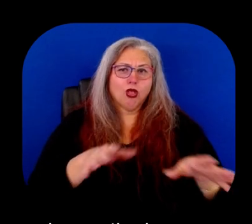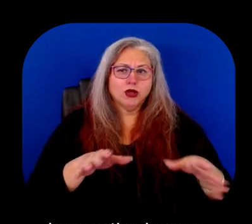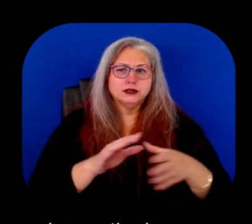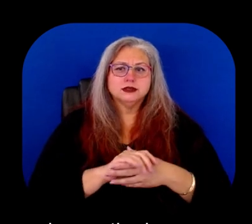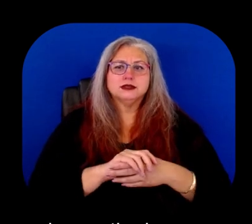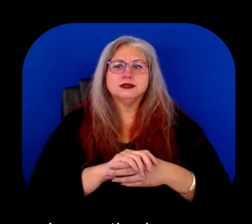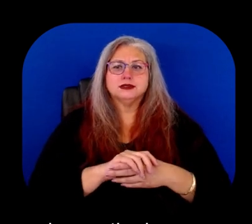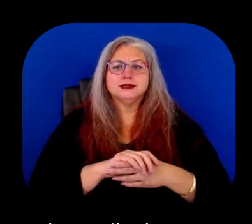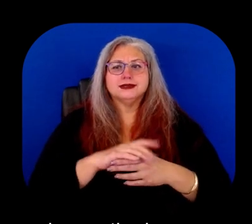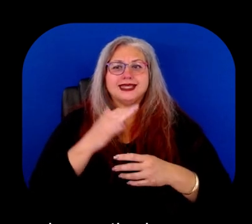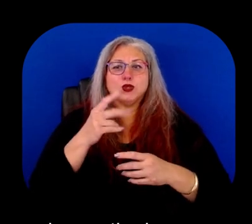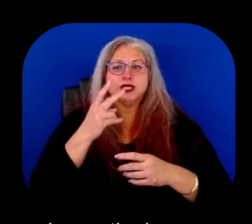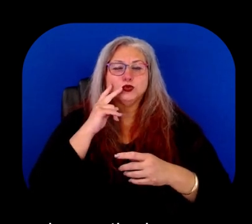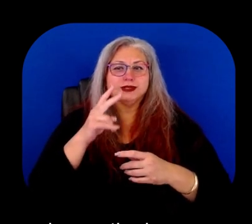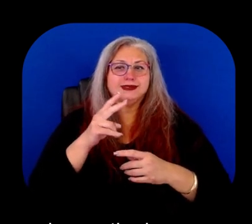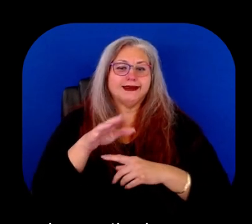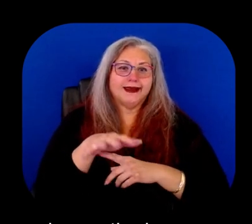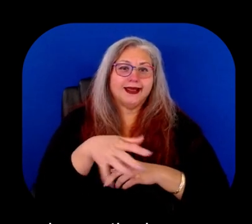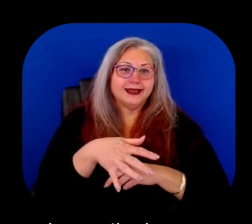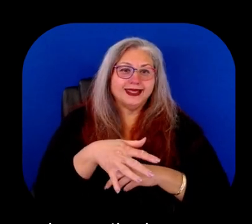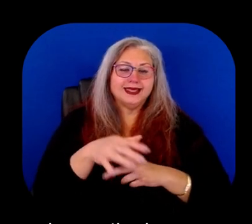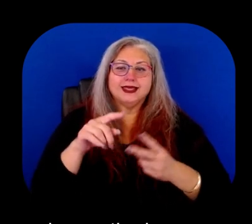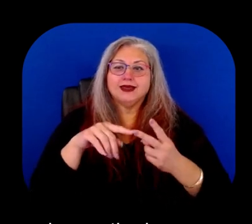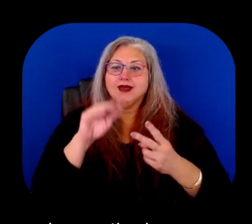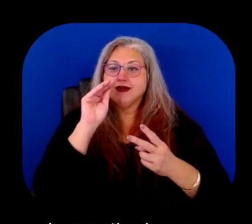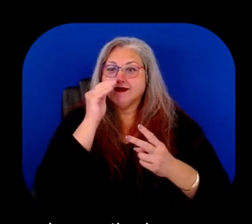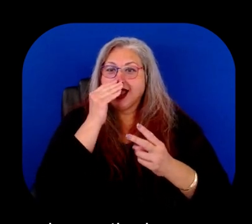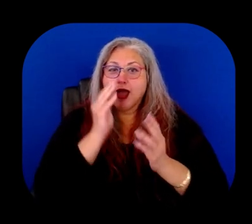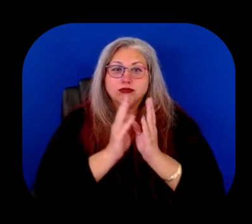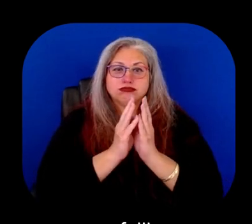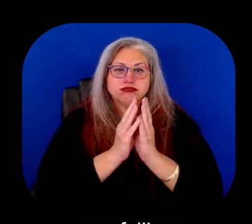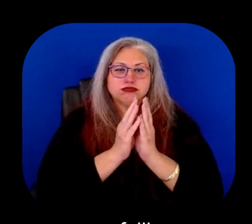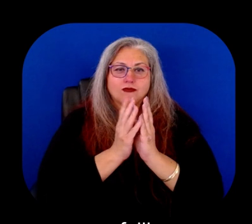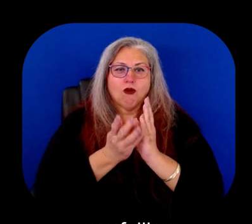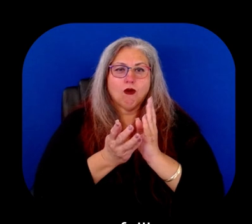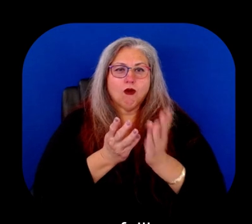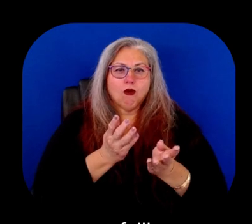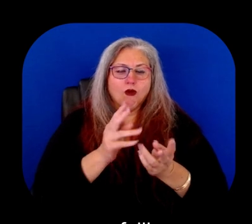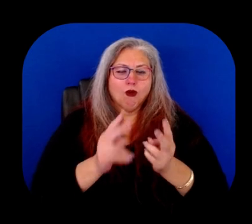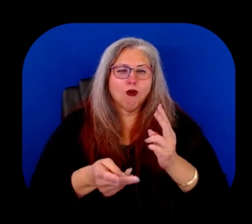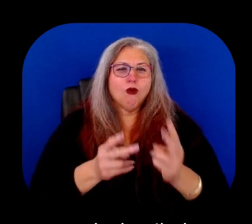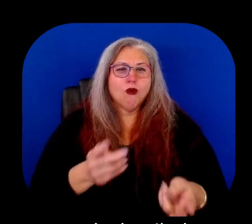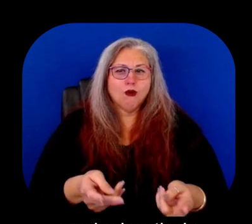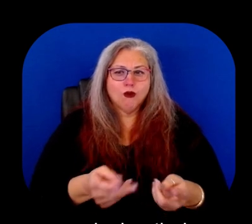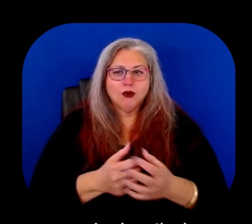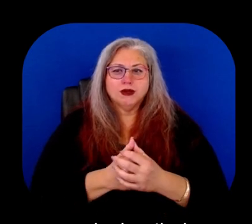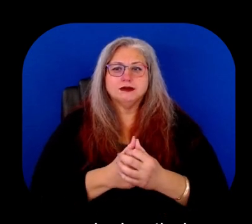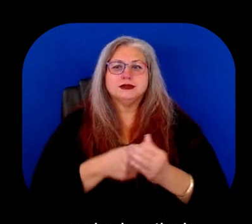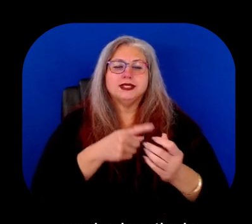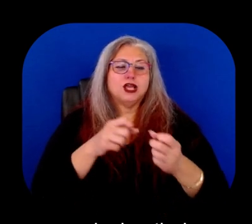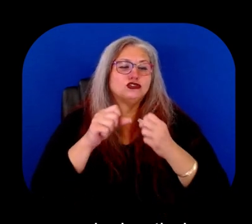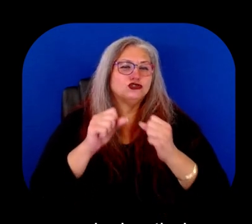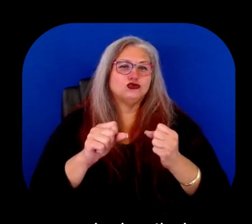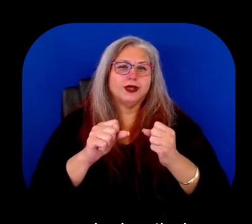and hence the leaves and the flower petals are falling, are losing